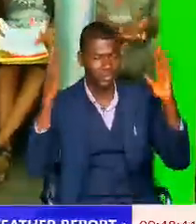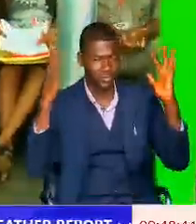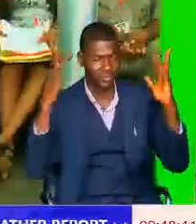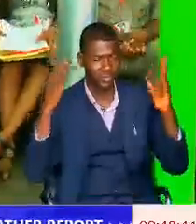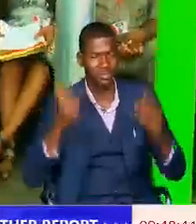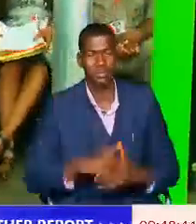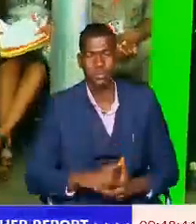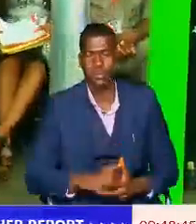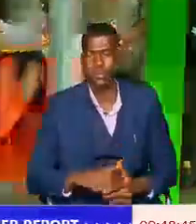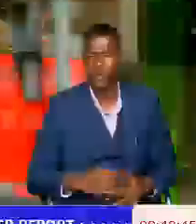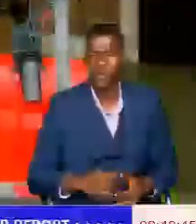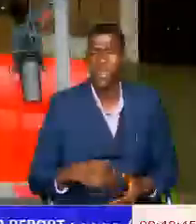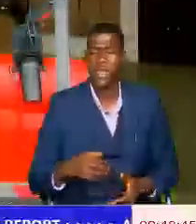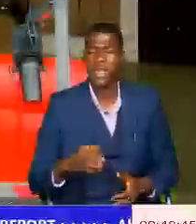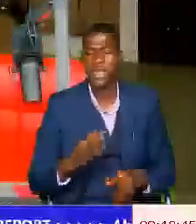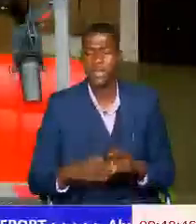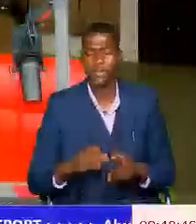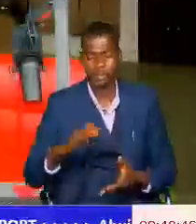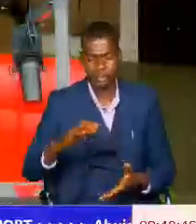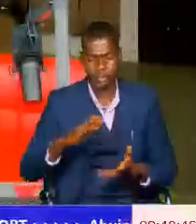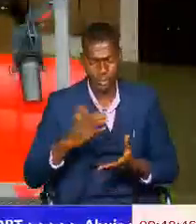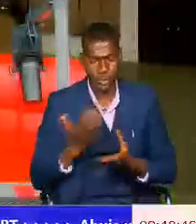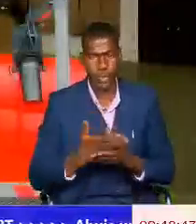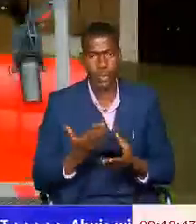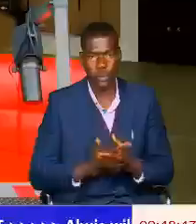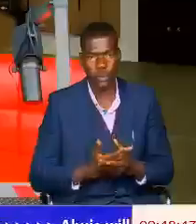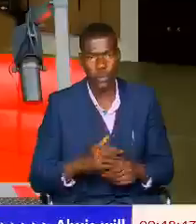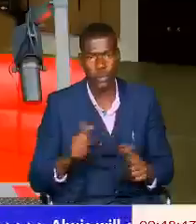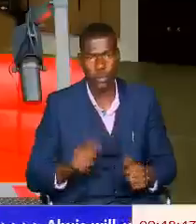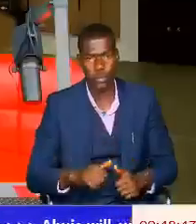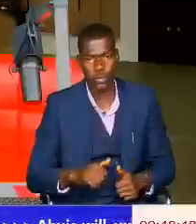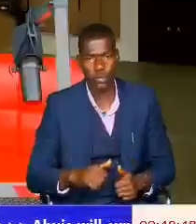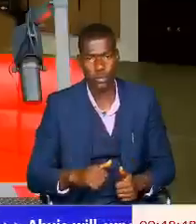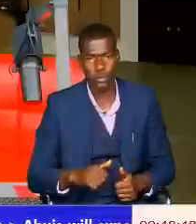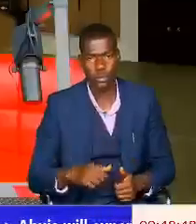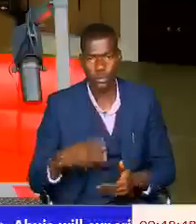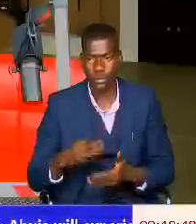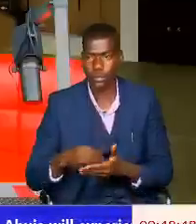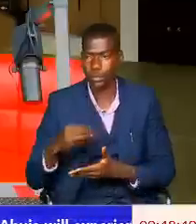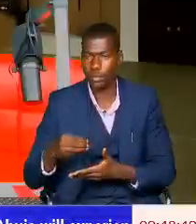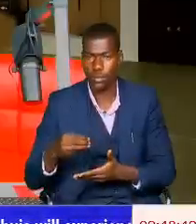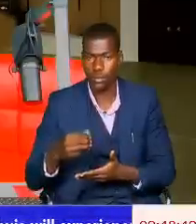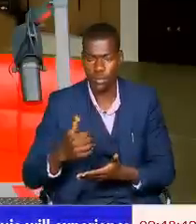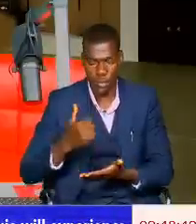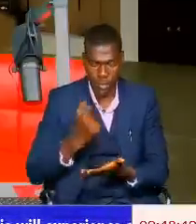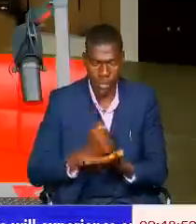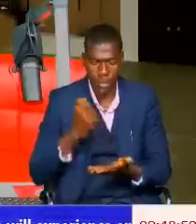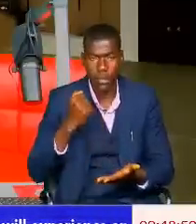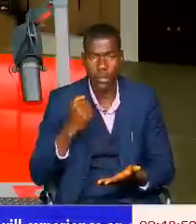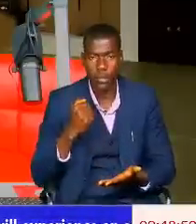Now, if you bring and come, you must buy postal stamp.